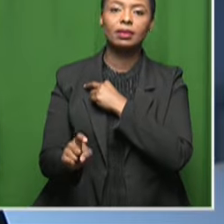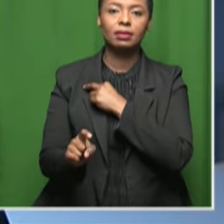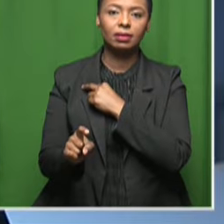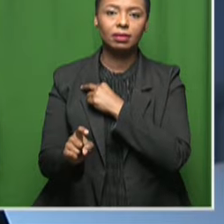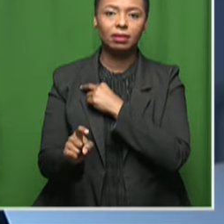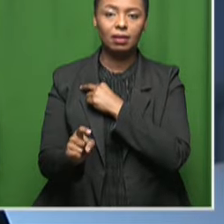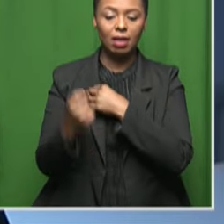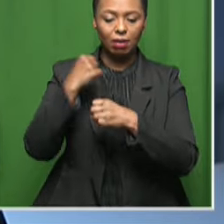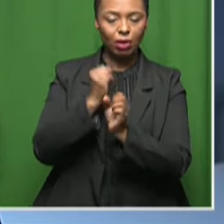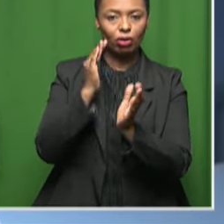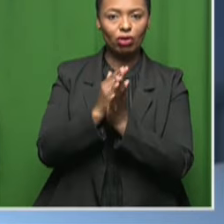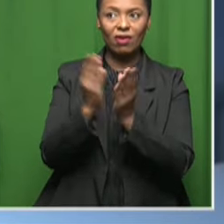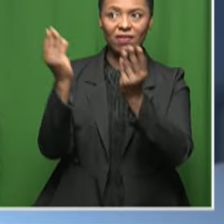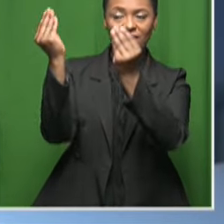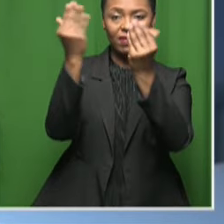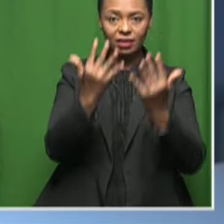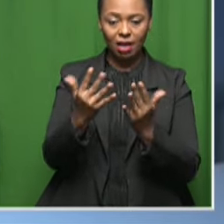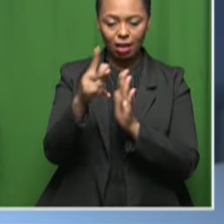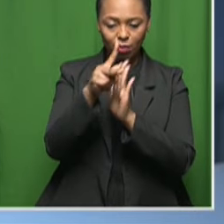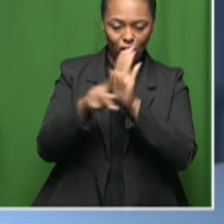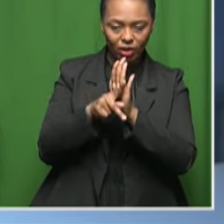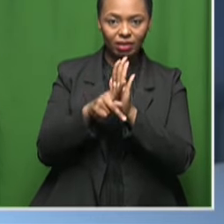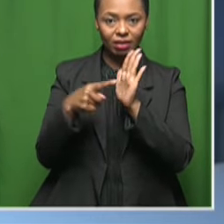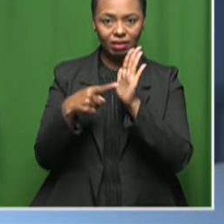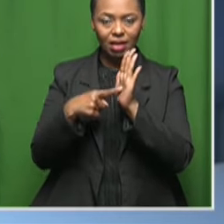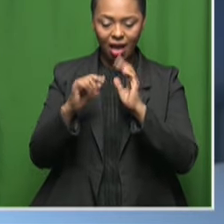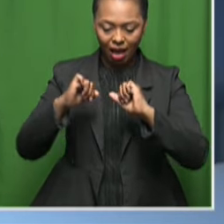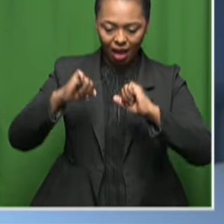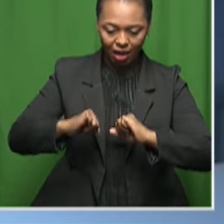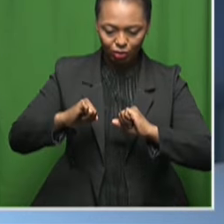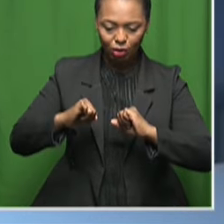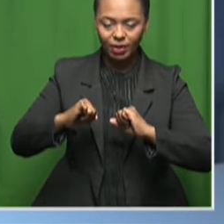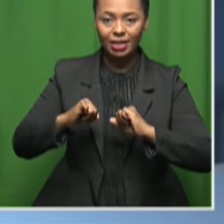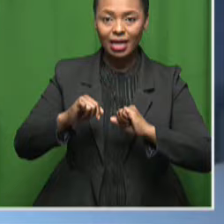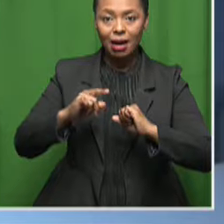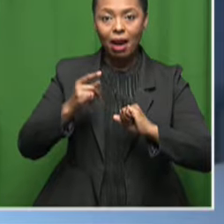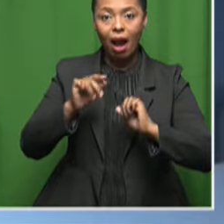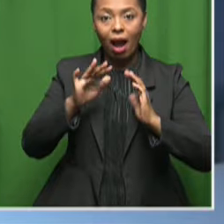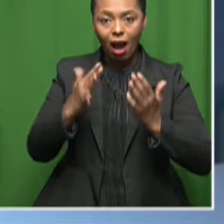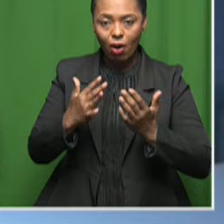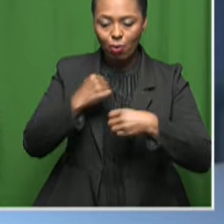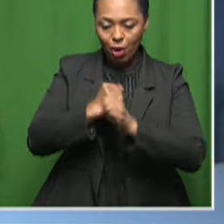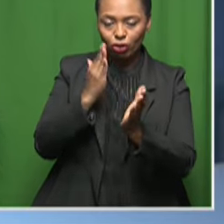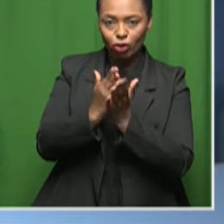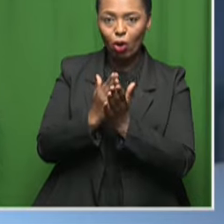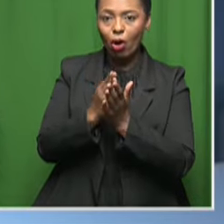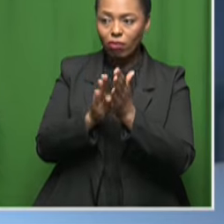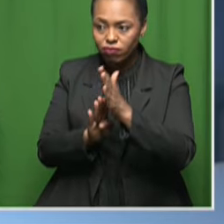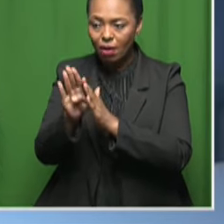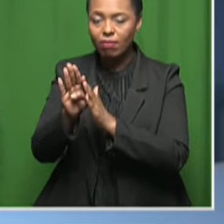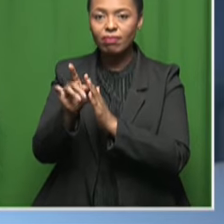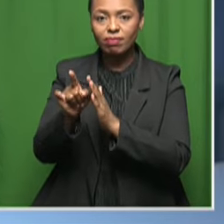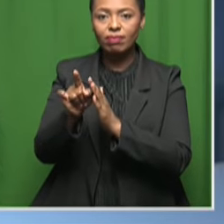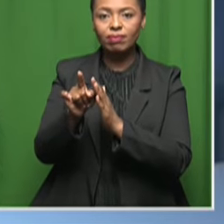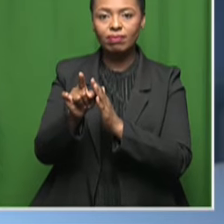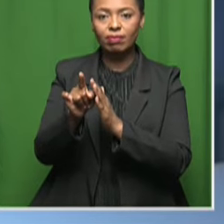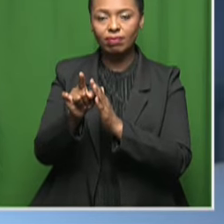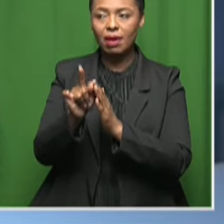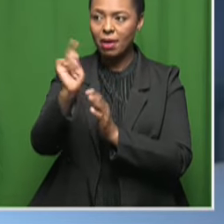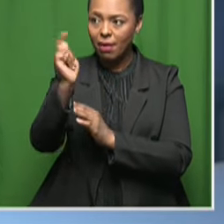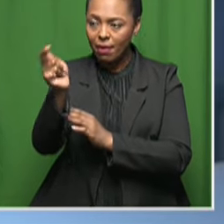the fiscal policies that maintain debt at sustainable levels. Let's make